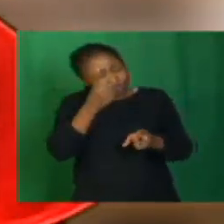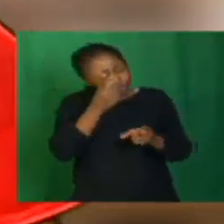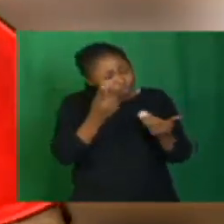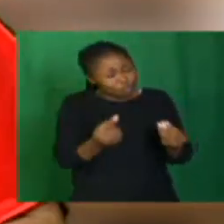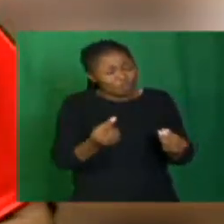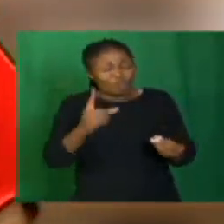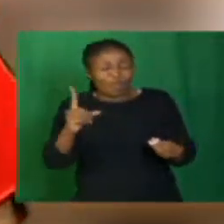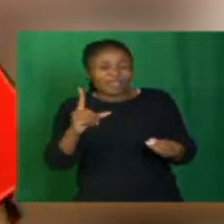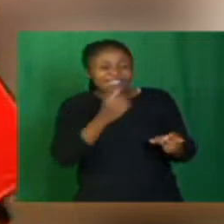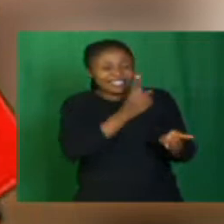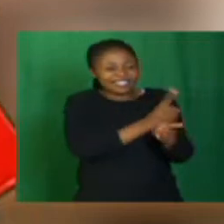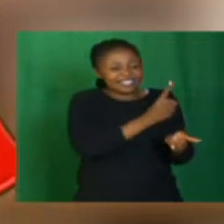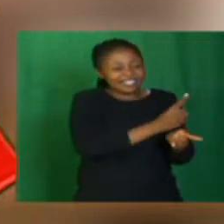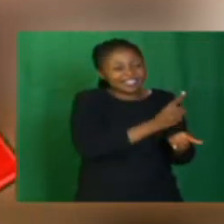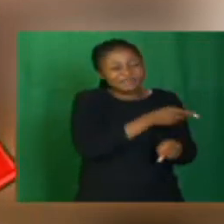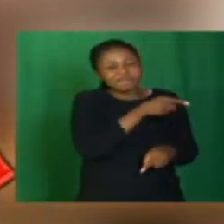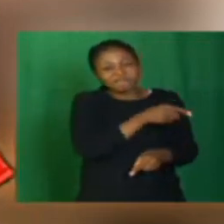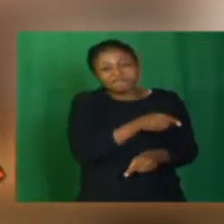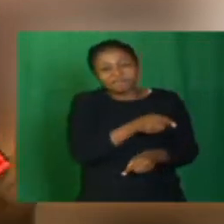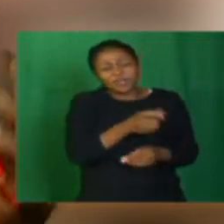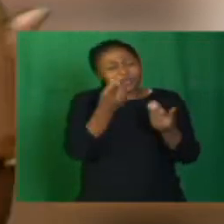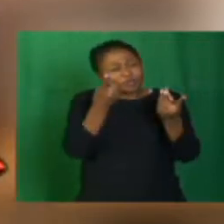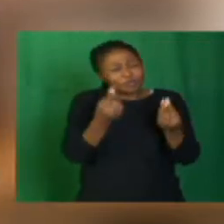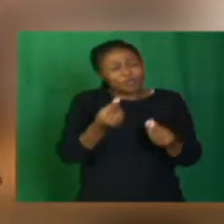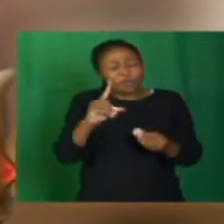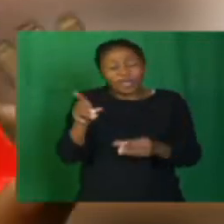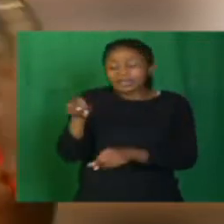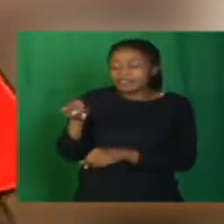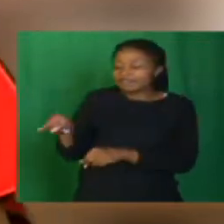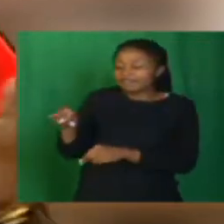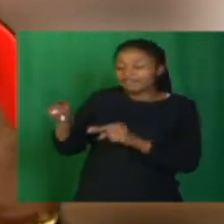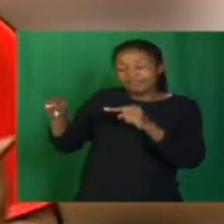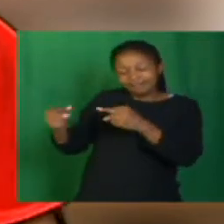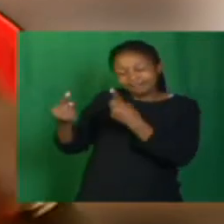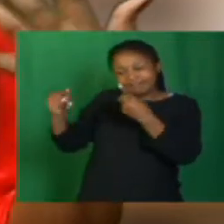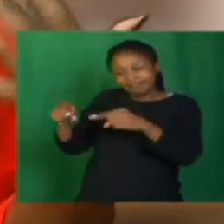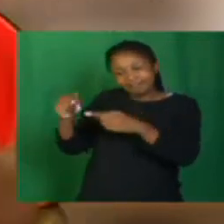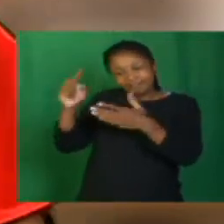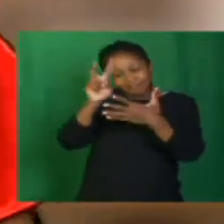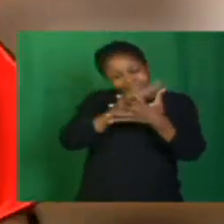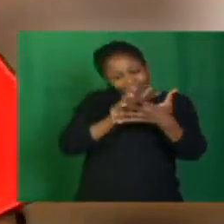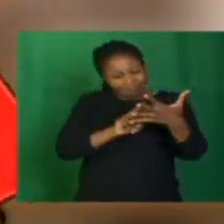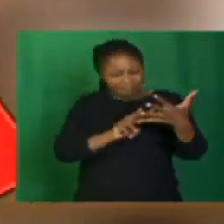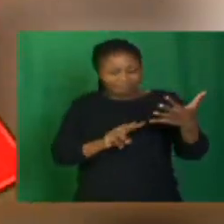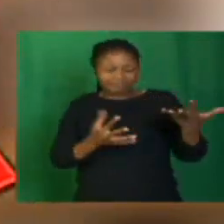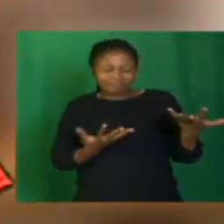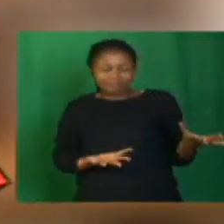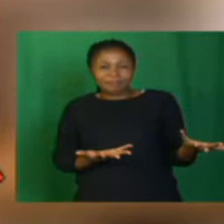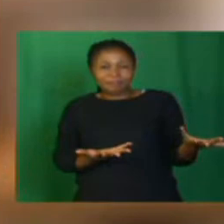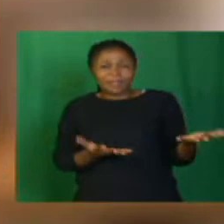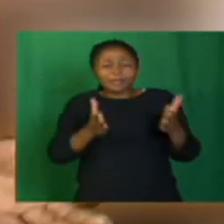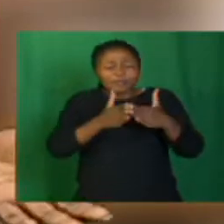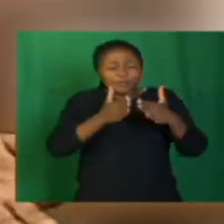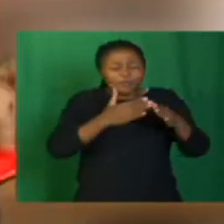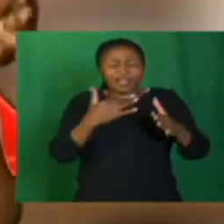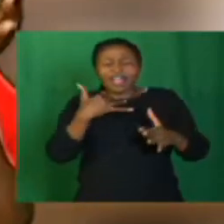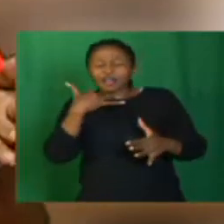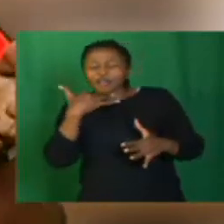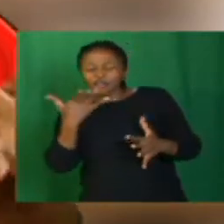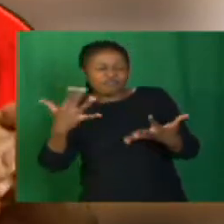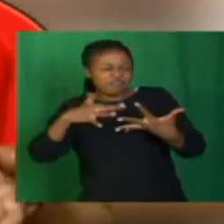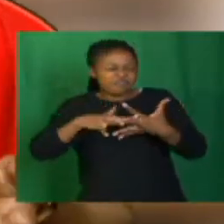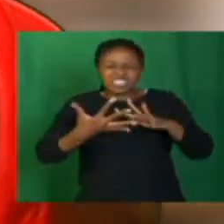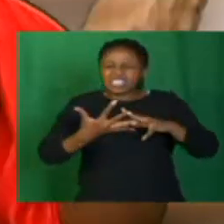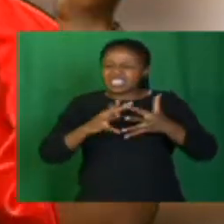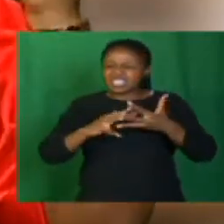do probably in an argumentative task, so that you don't find yourself mixing the two. So we're going to